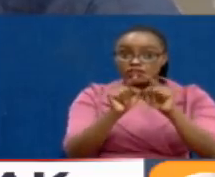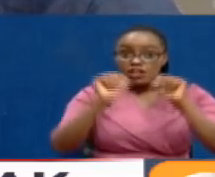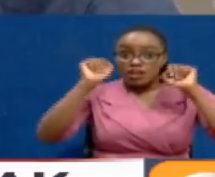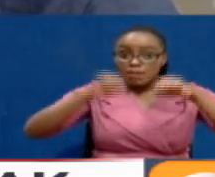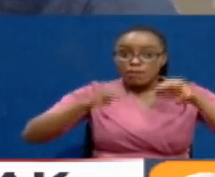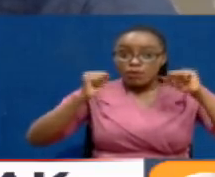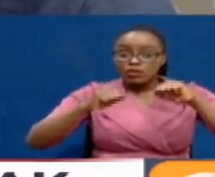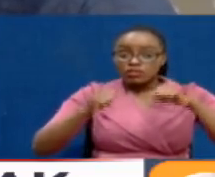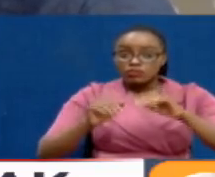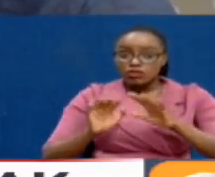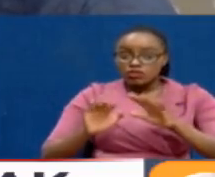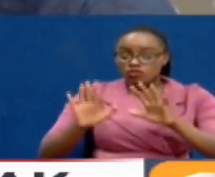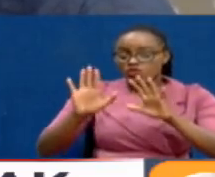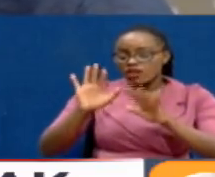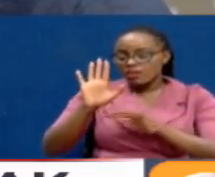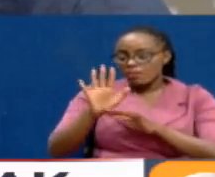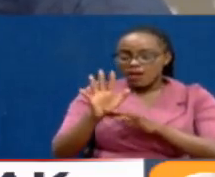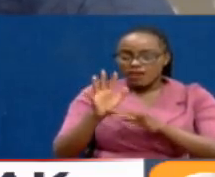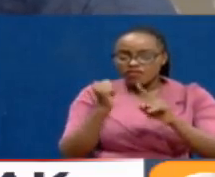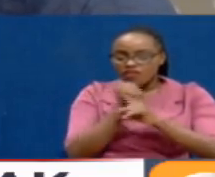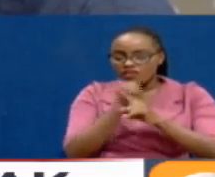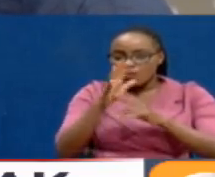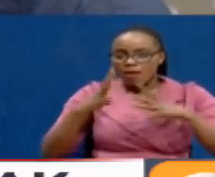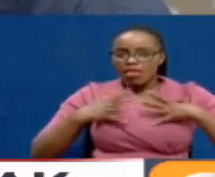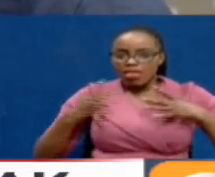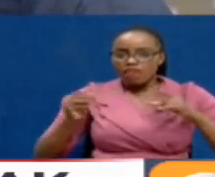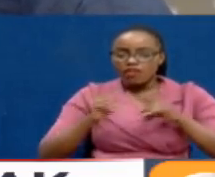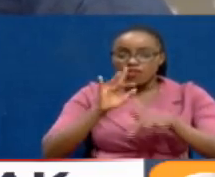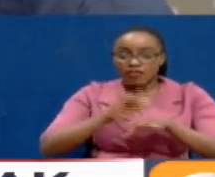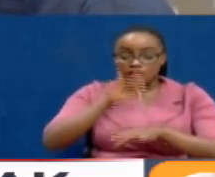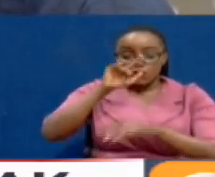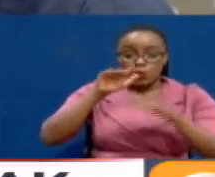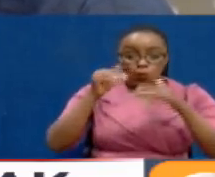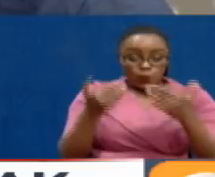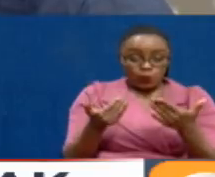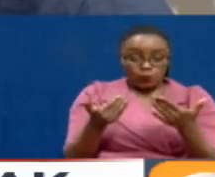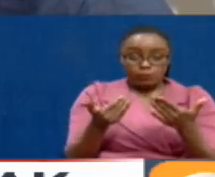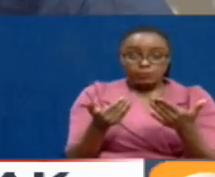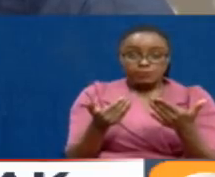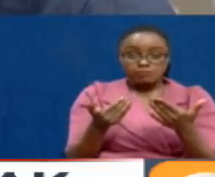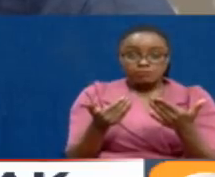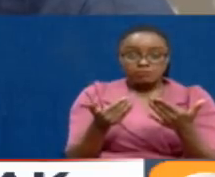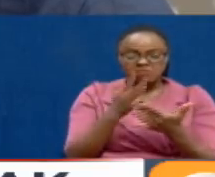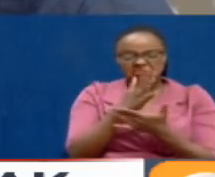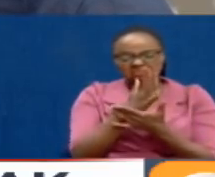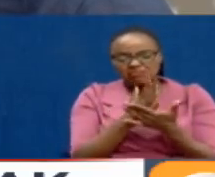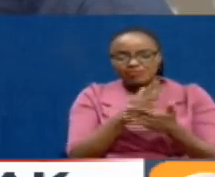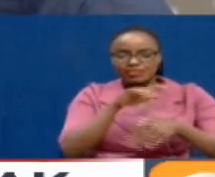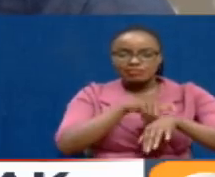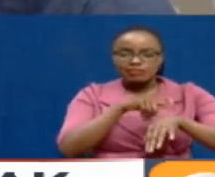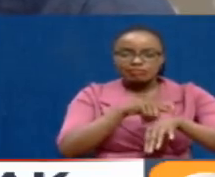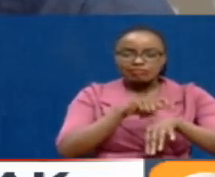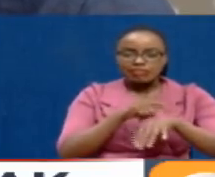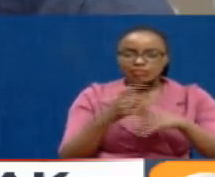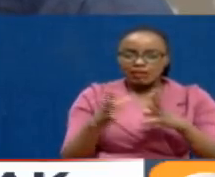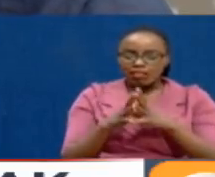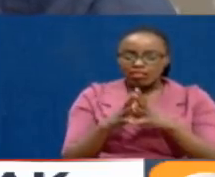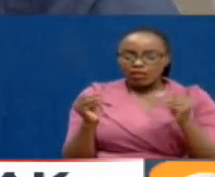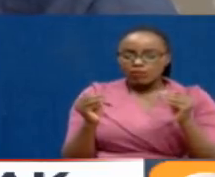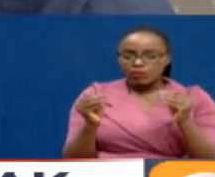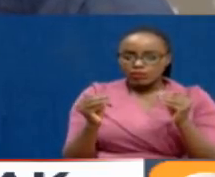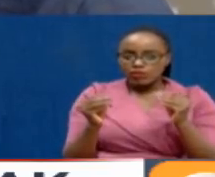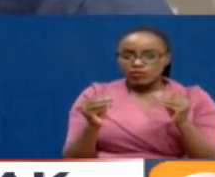to either avoid your immunity and reinfect you, or to, in some instances, escape if you've